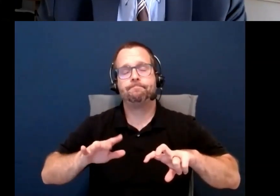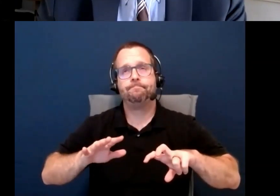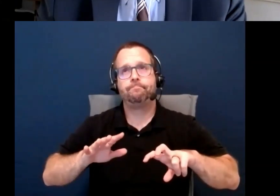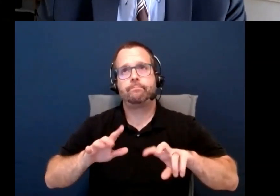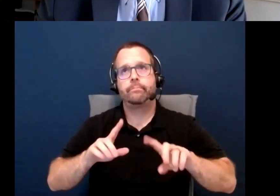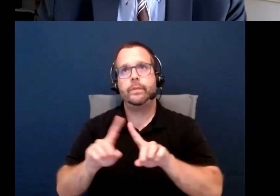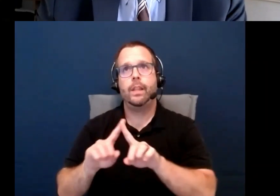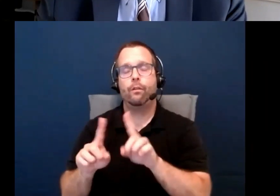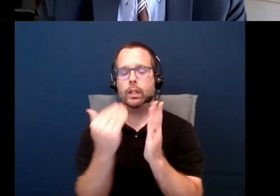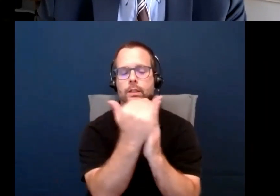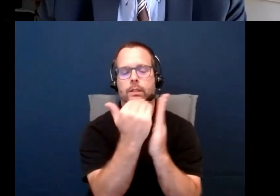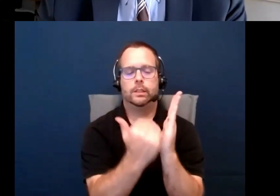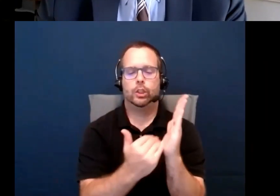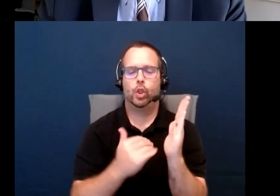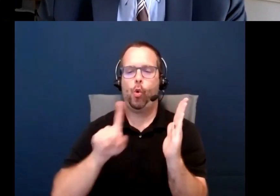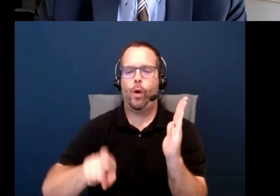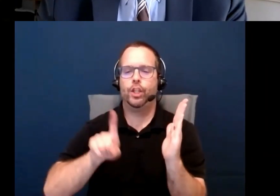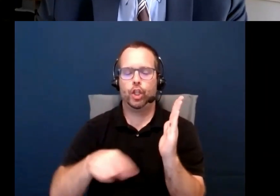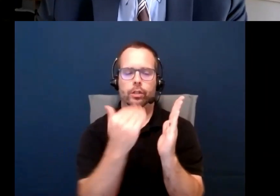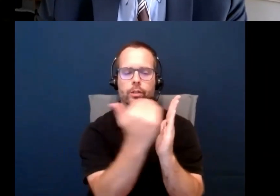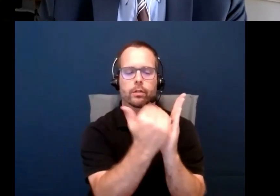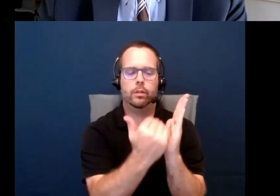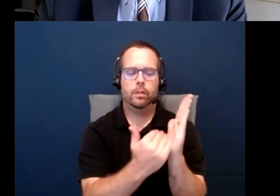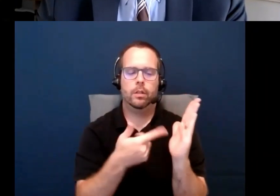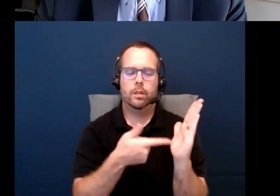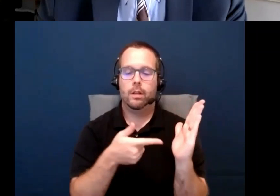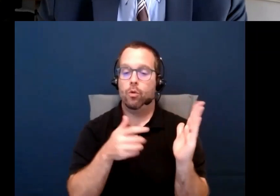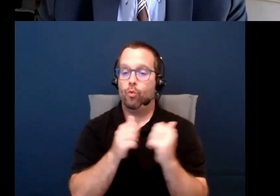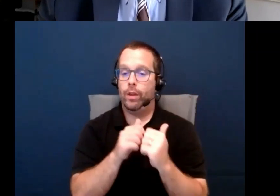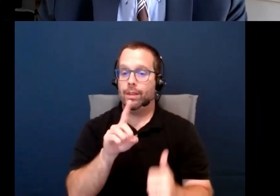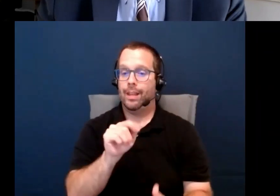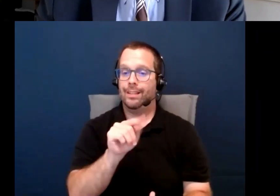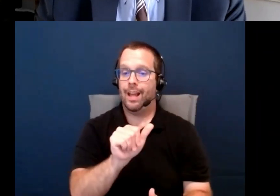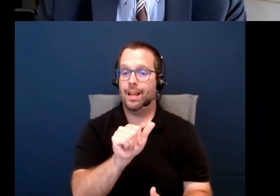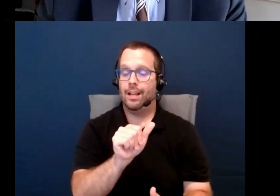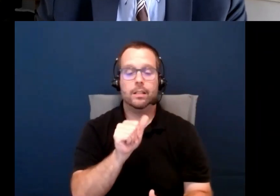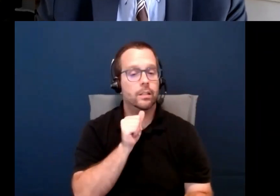questions with data that don't include the United States.